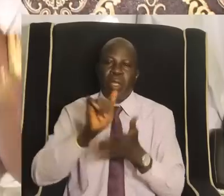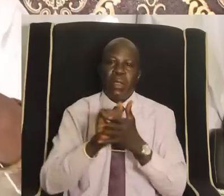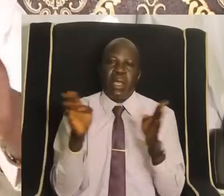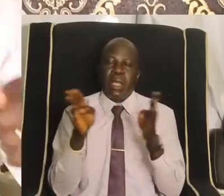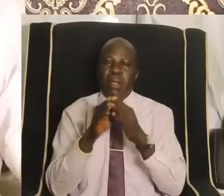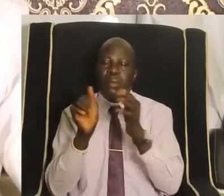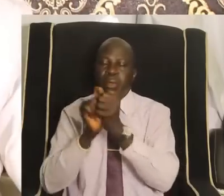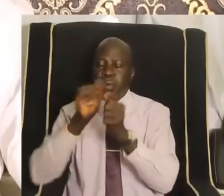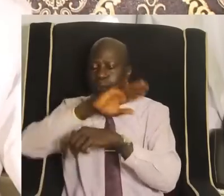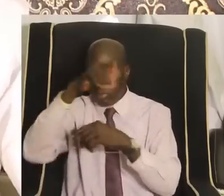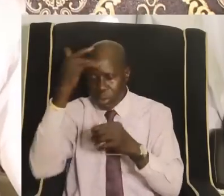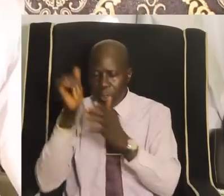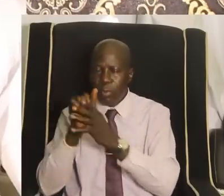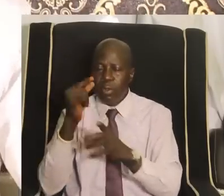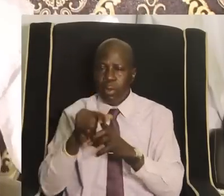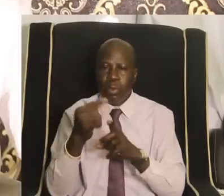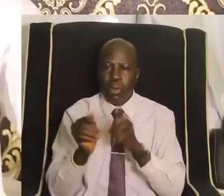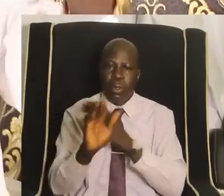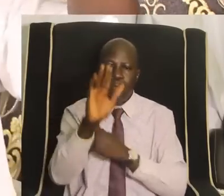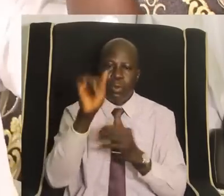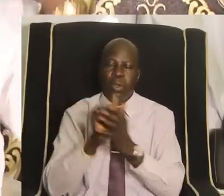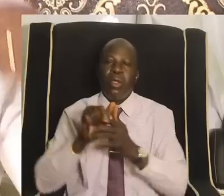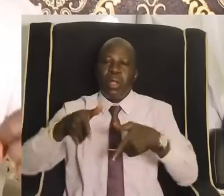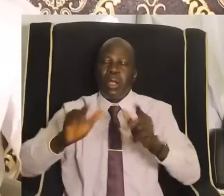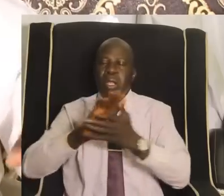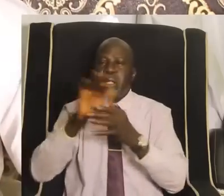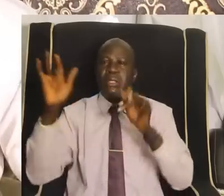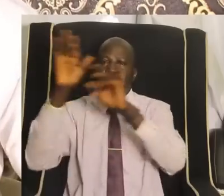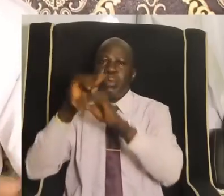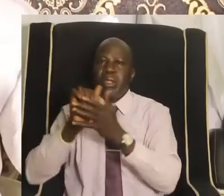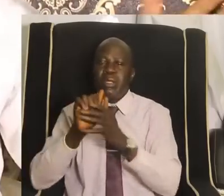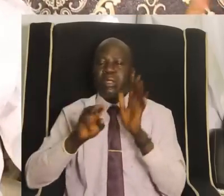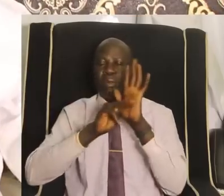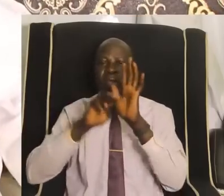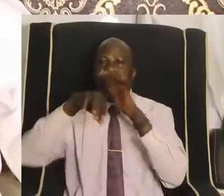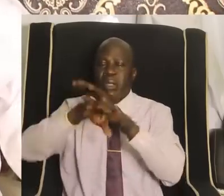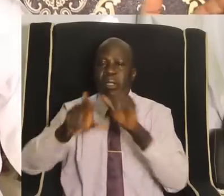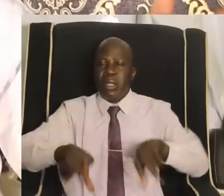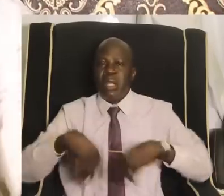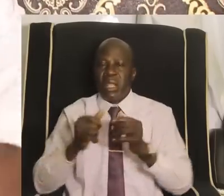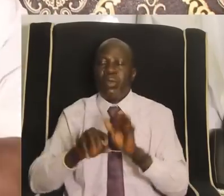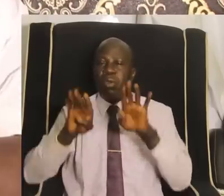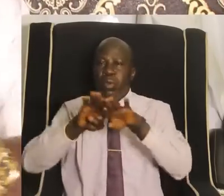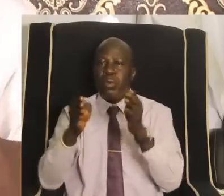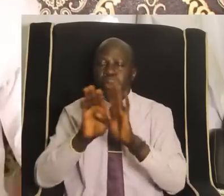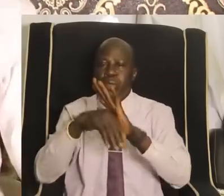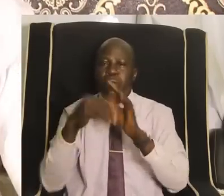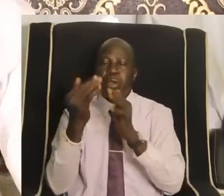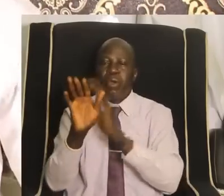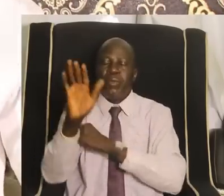have with them with the word of God. Yeah, yeah, no fall, like yes, money manifests in their life. Don't put down a